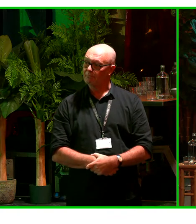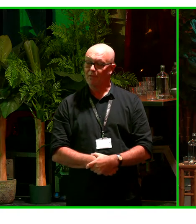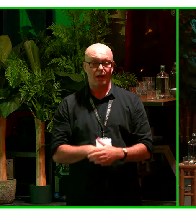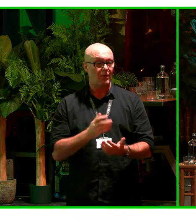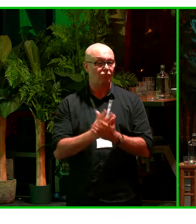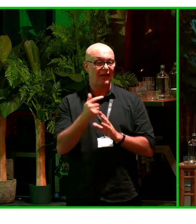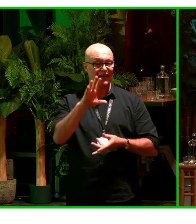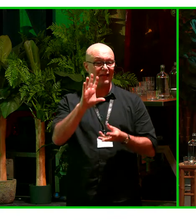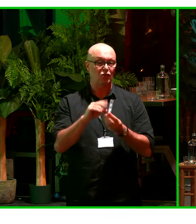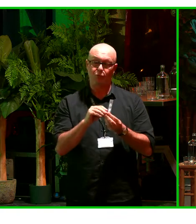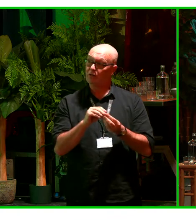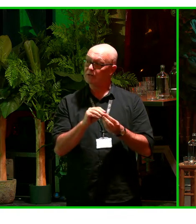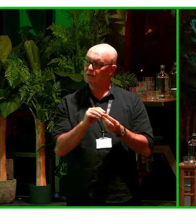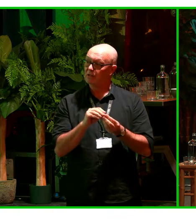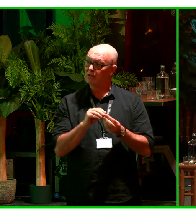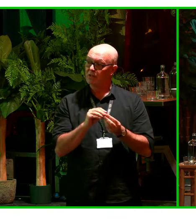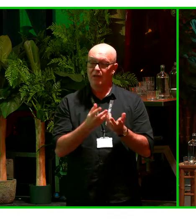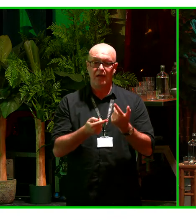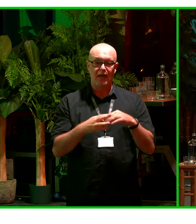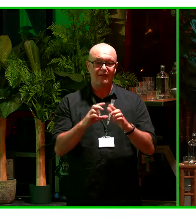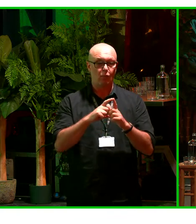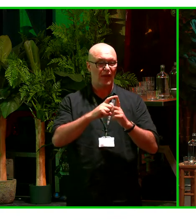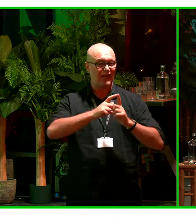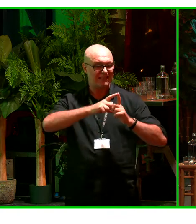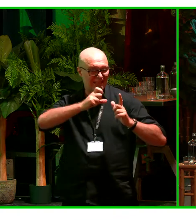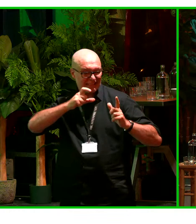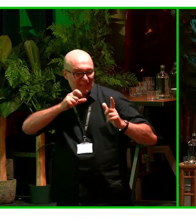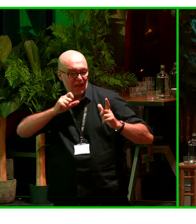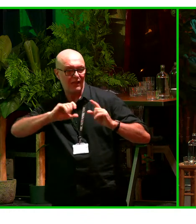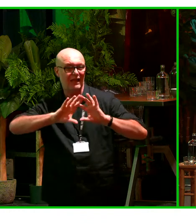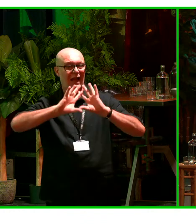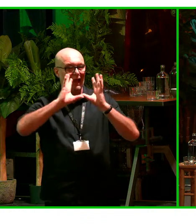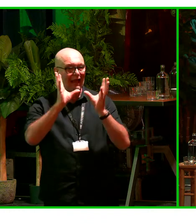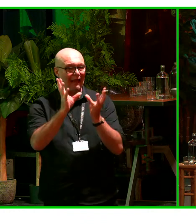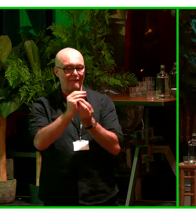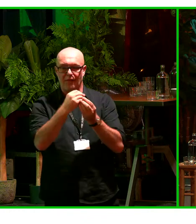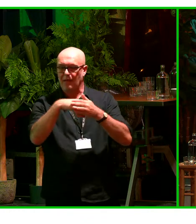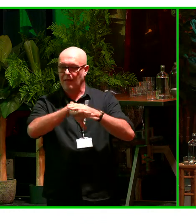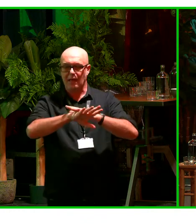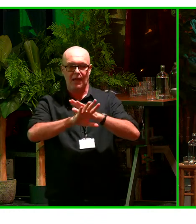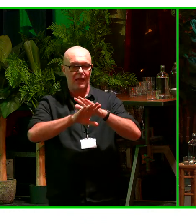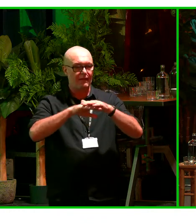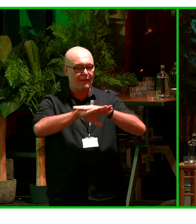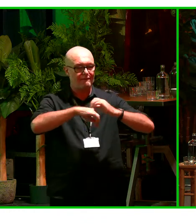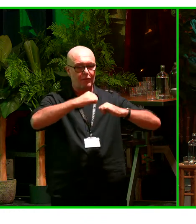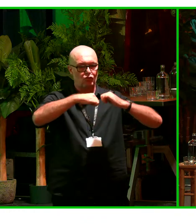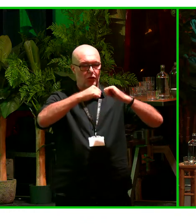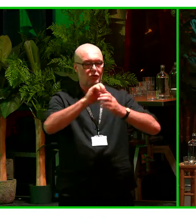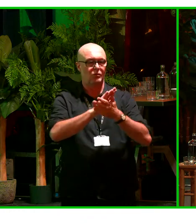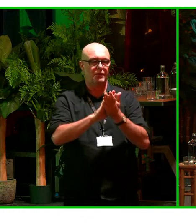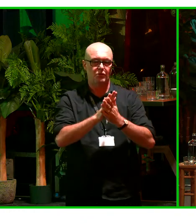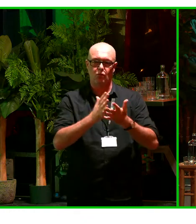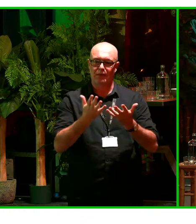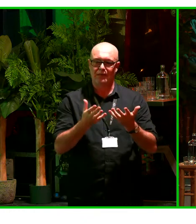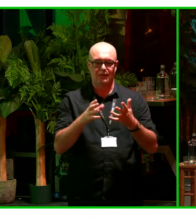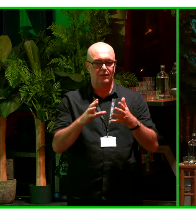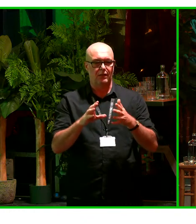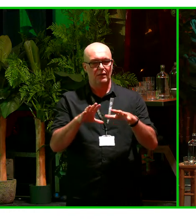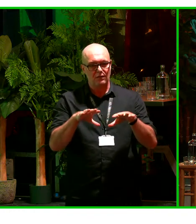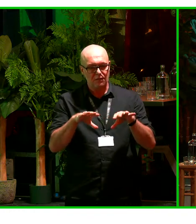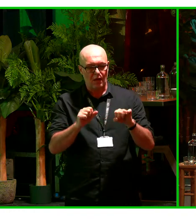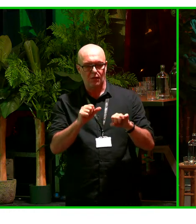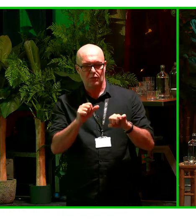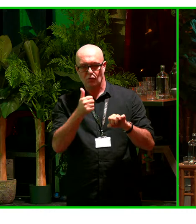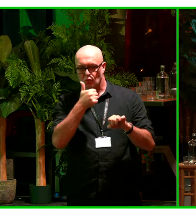really what we're trying to do is digitalize the heck out of infrastructure so that actually we can start to utilize and release